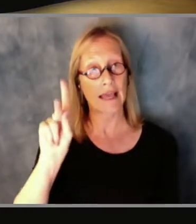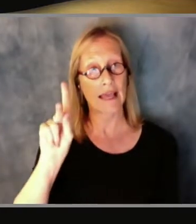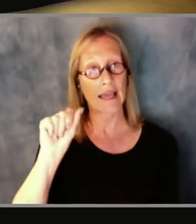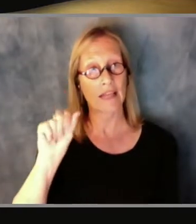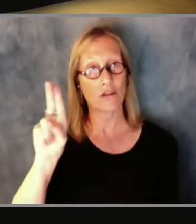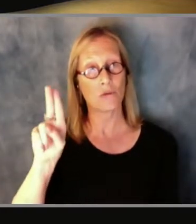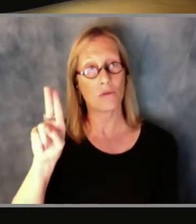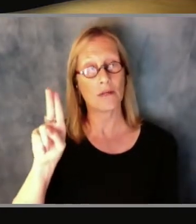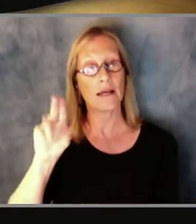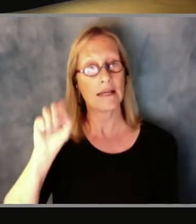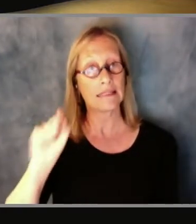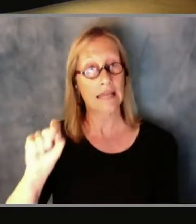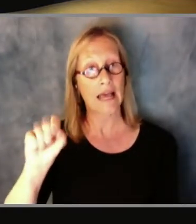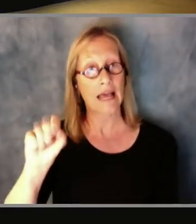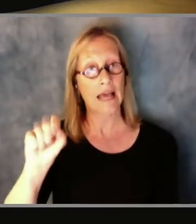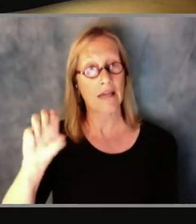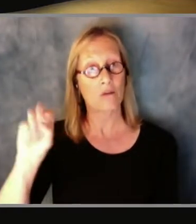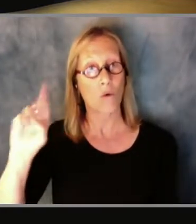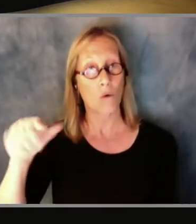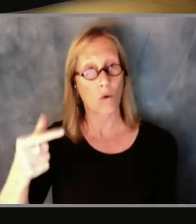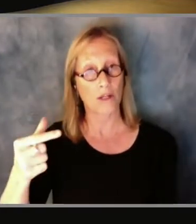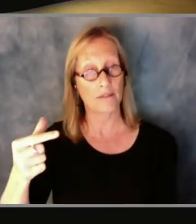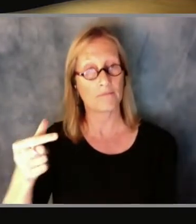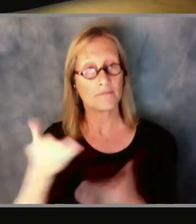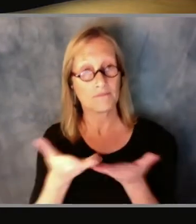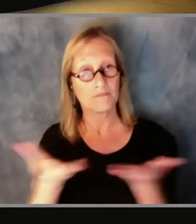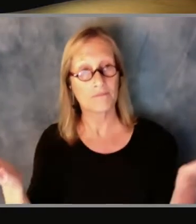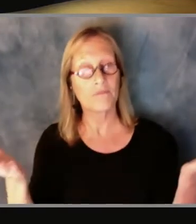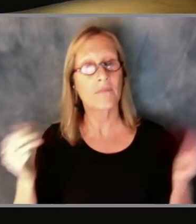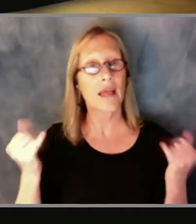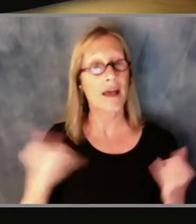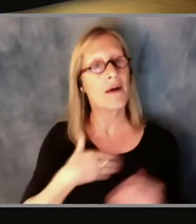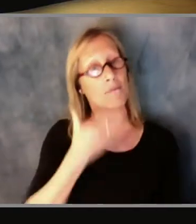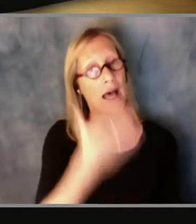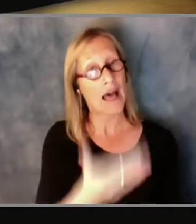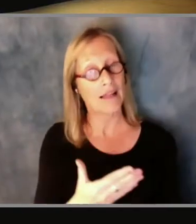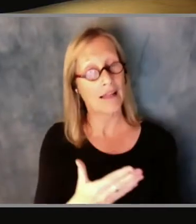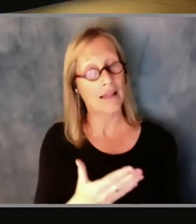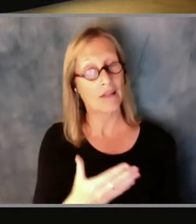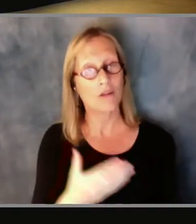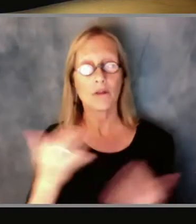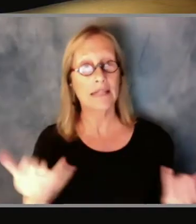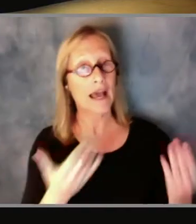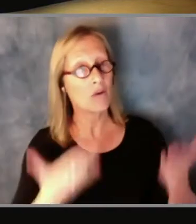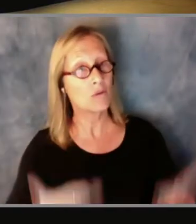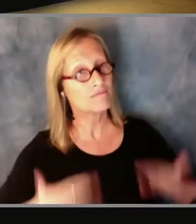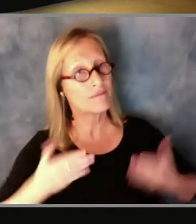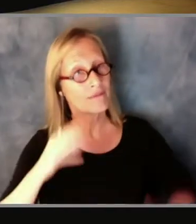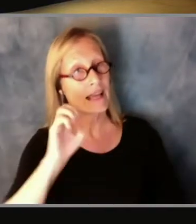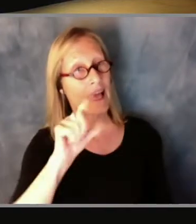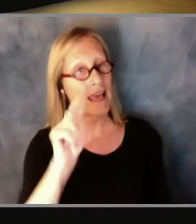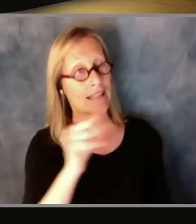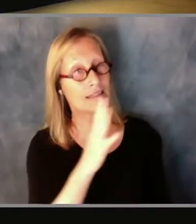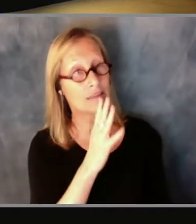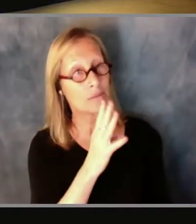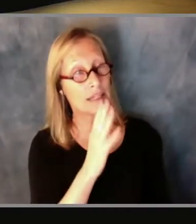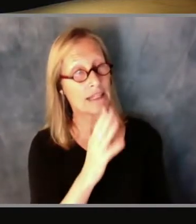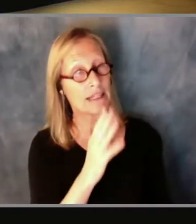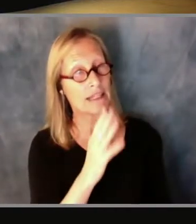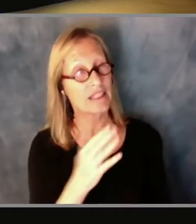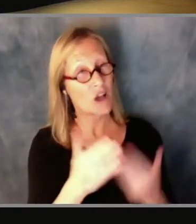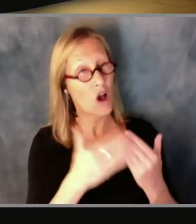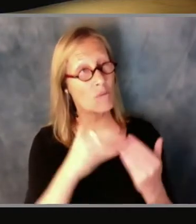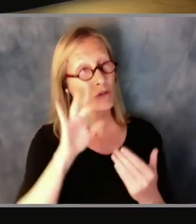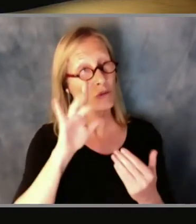www.akaku.org. Mahalo. Ellen speaking. Nearly 25 years ago,